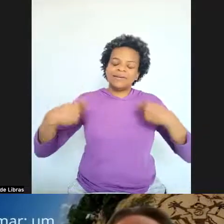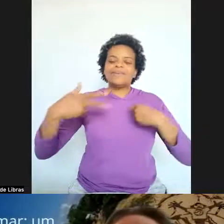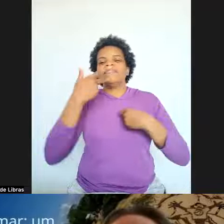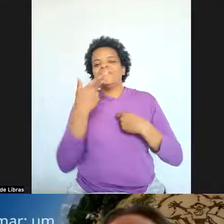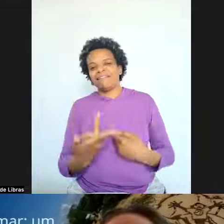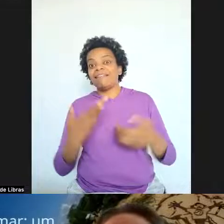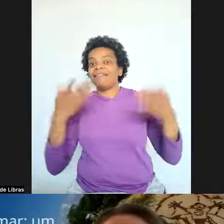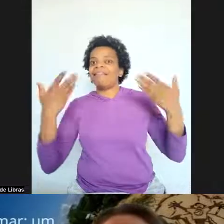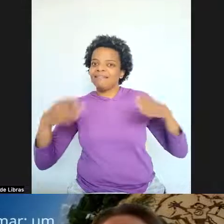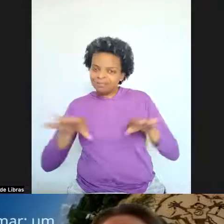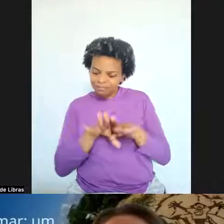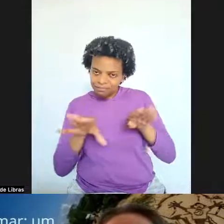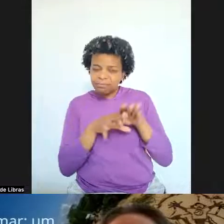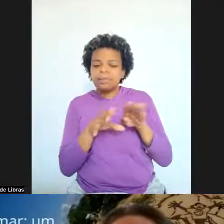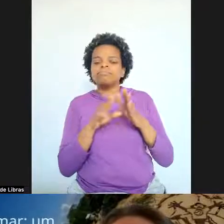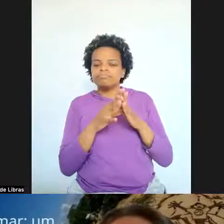social development.